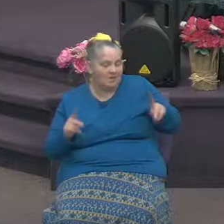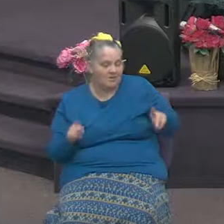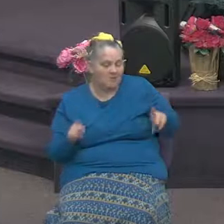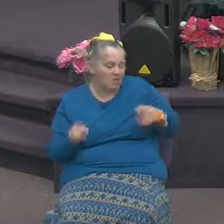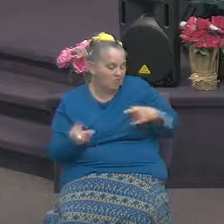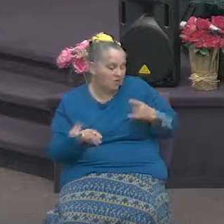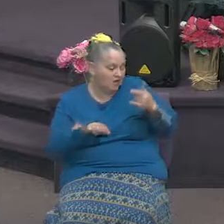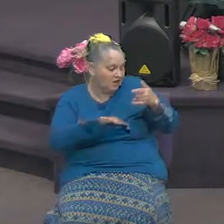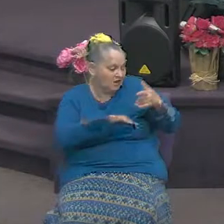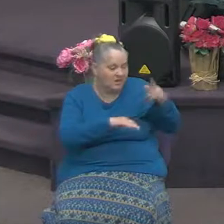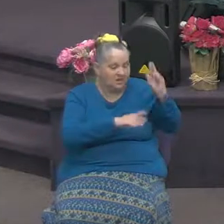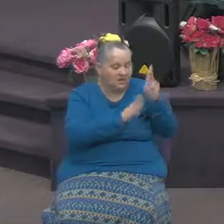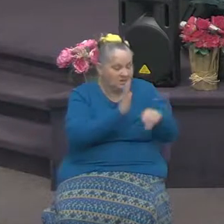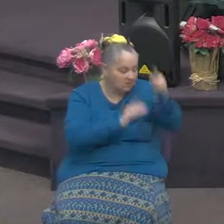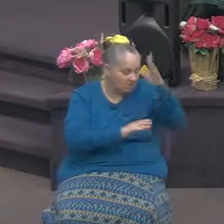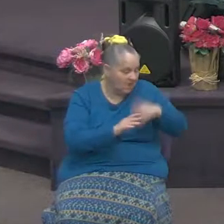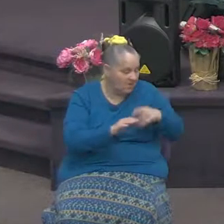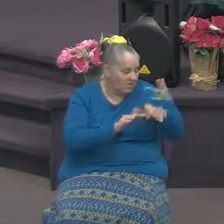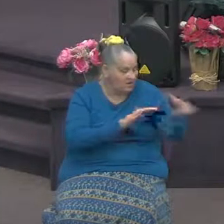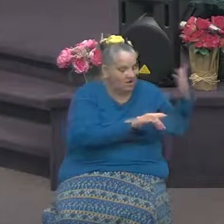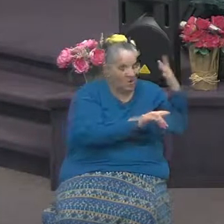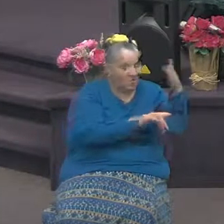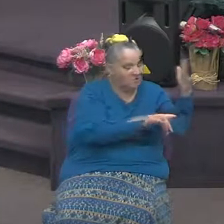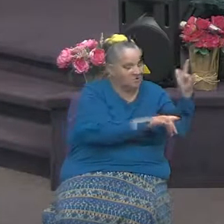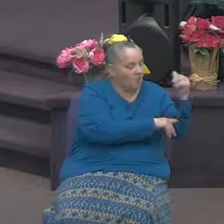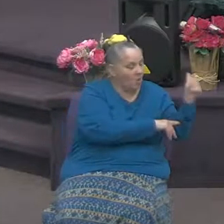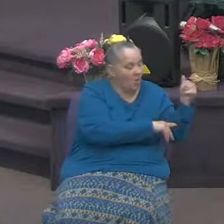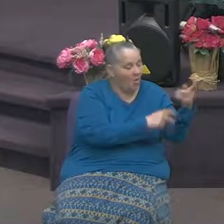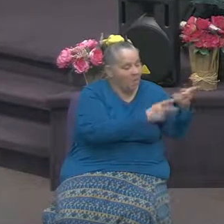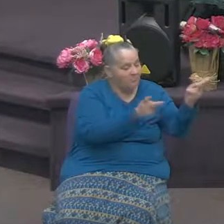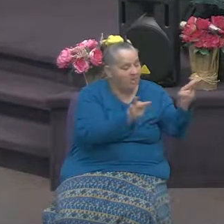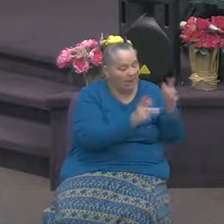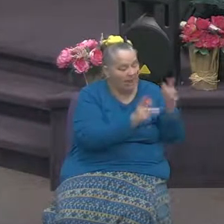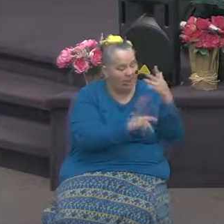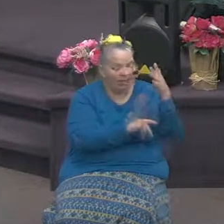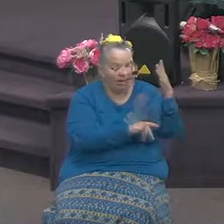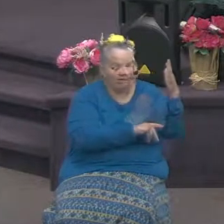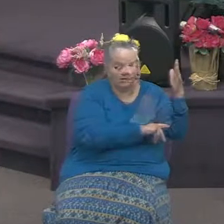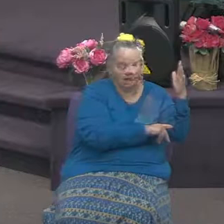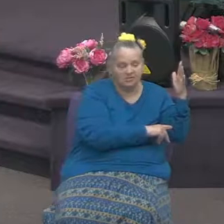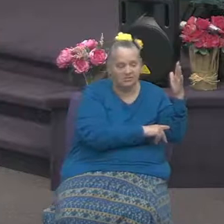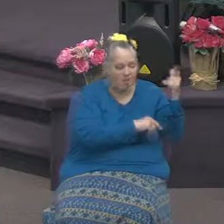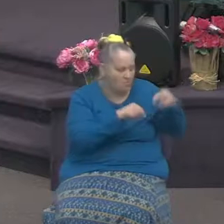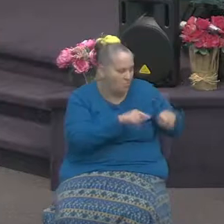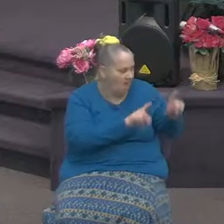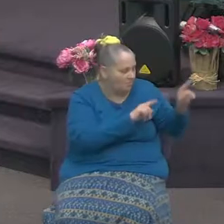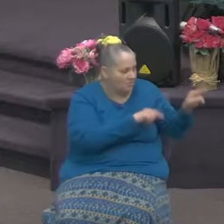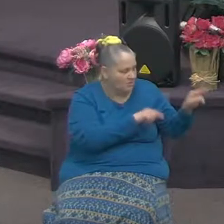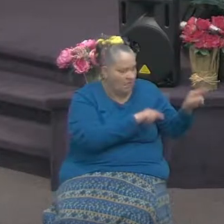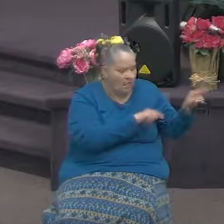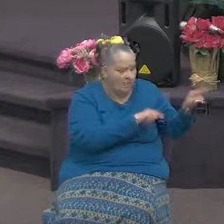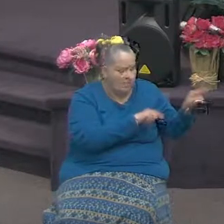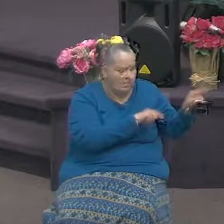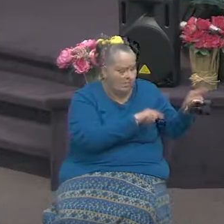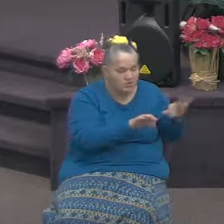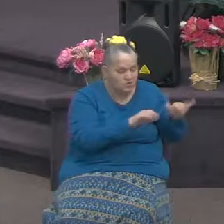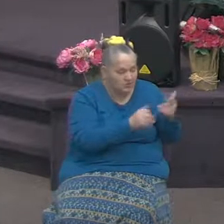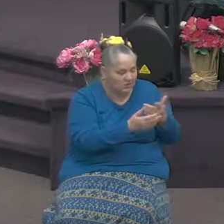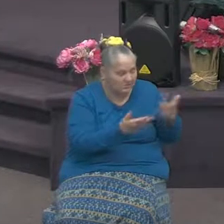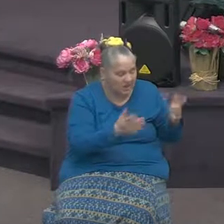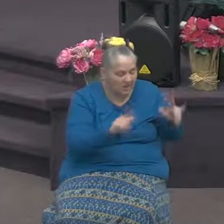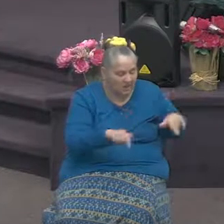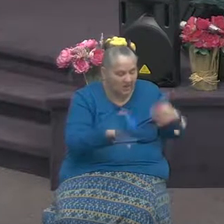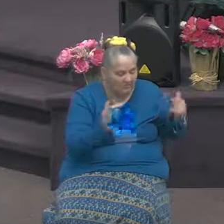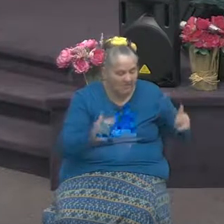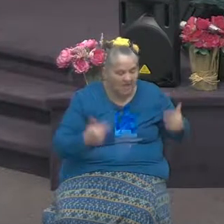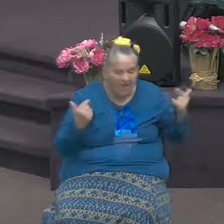out into the wilderness. He went out to his own place of wilderness. And while he was out there doing his thing, living